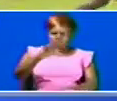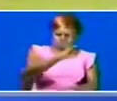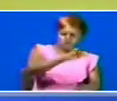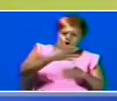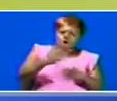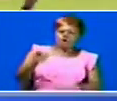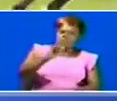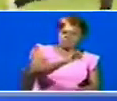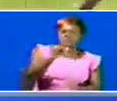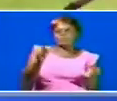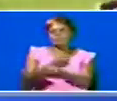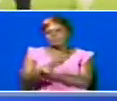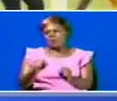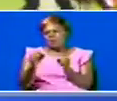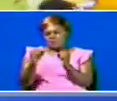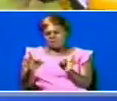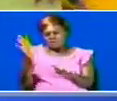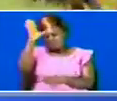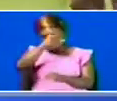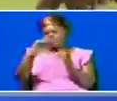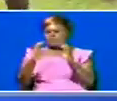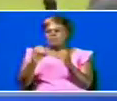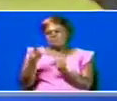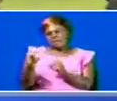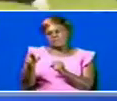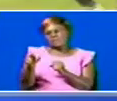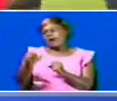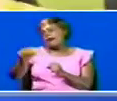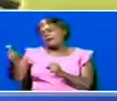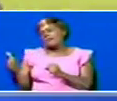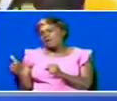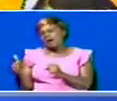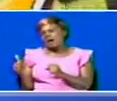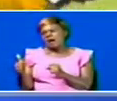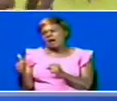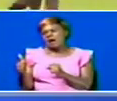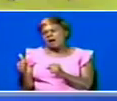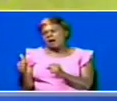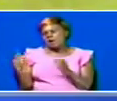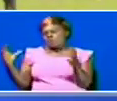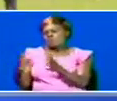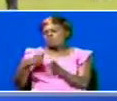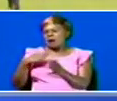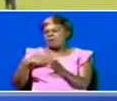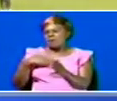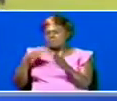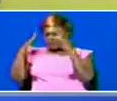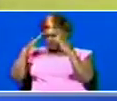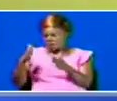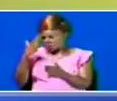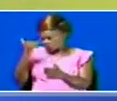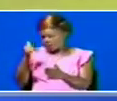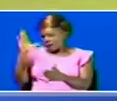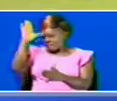not able to? If there's a miscommunication, then that is something that our team has to look at in terms of why wasn't